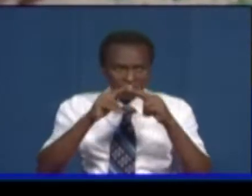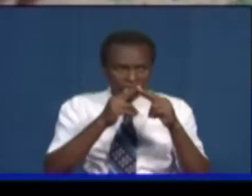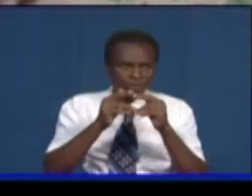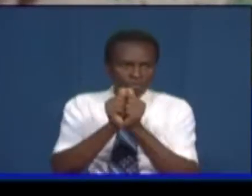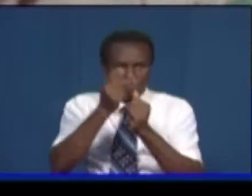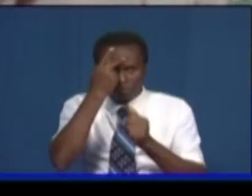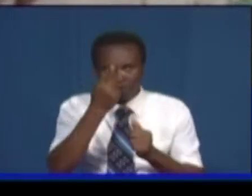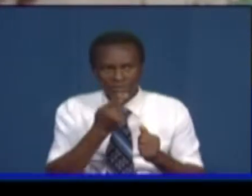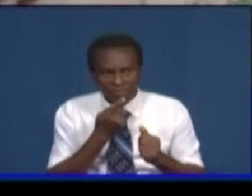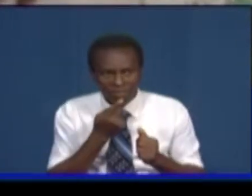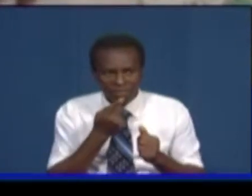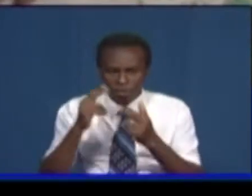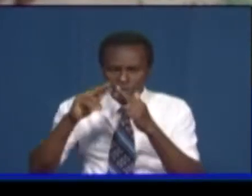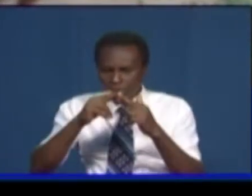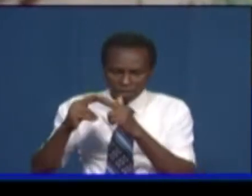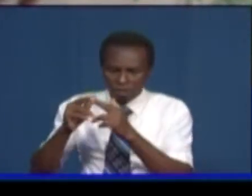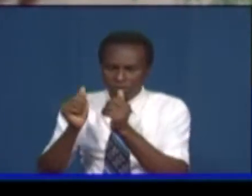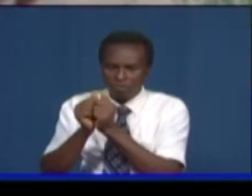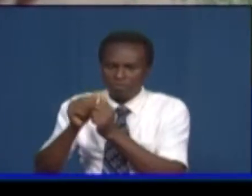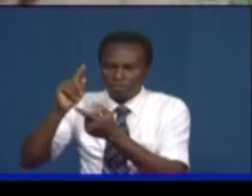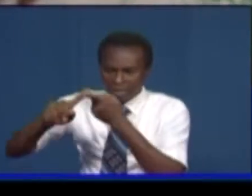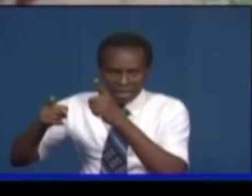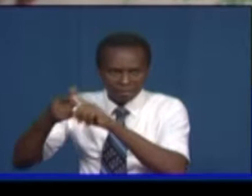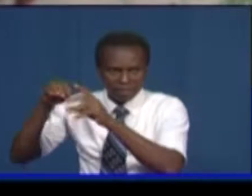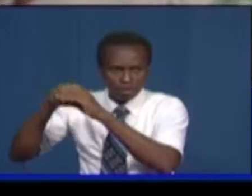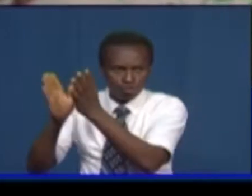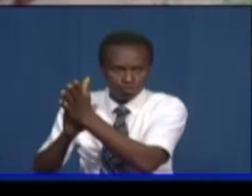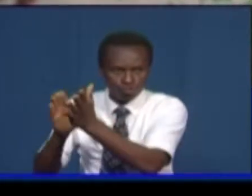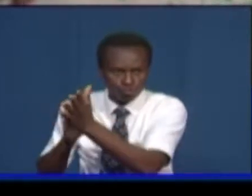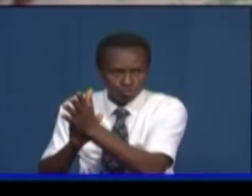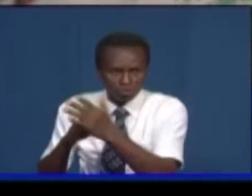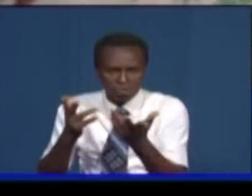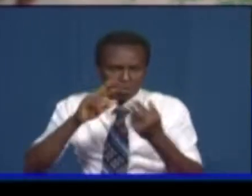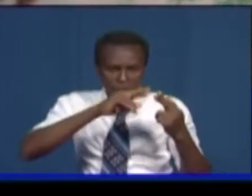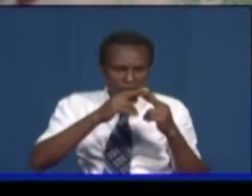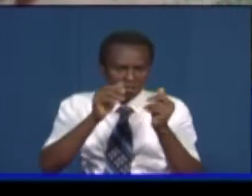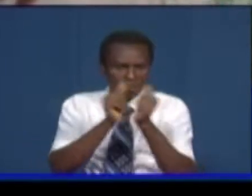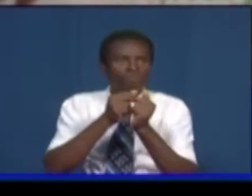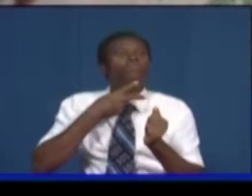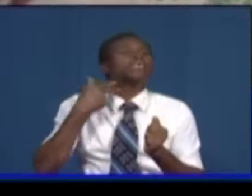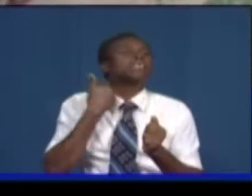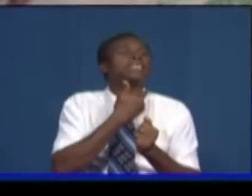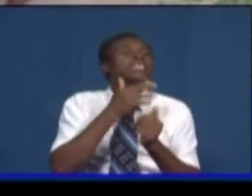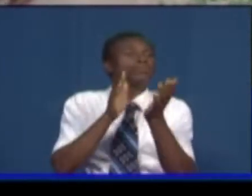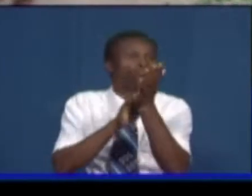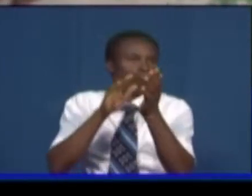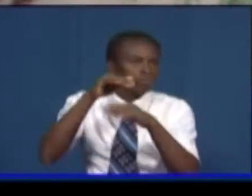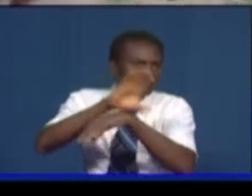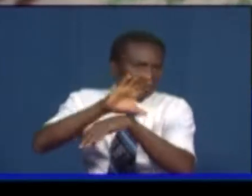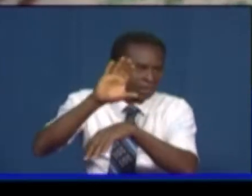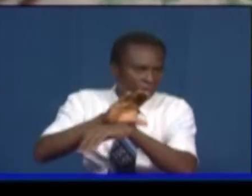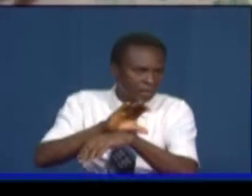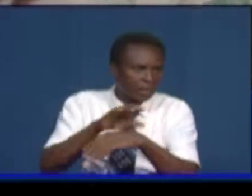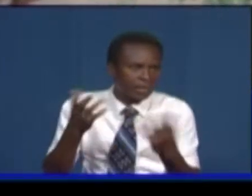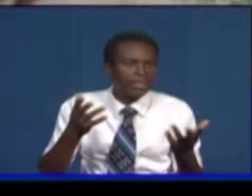their relationship with people at church, on the trusty, in public transport, every single place.